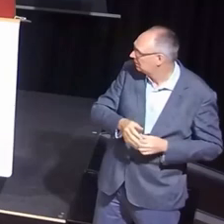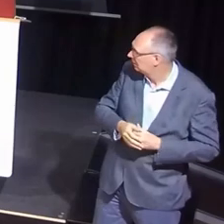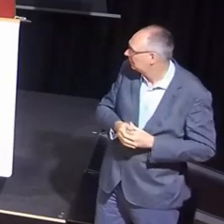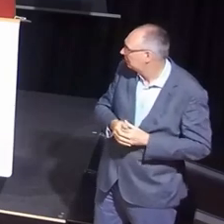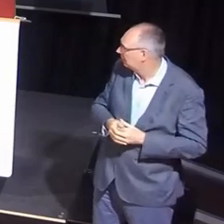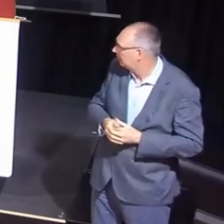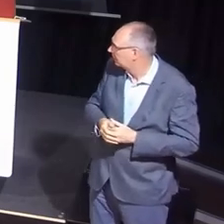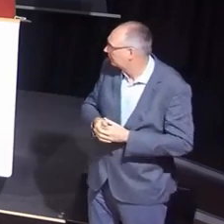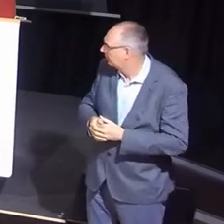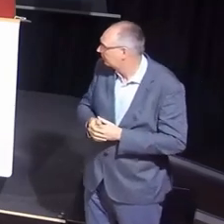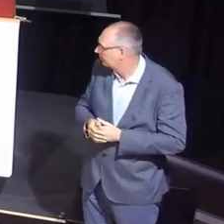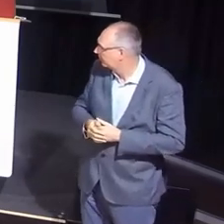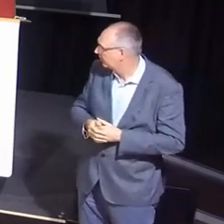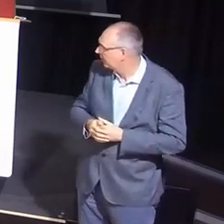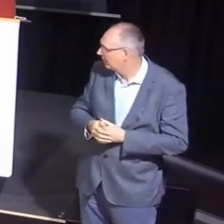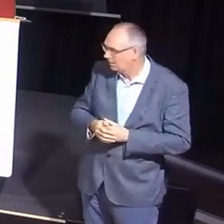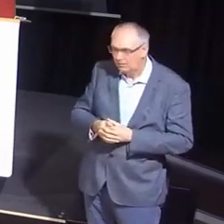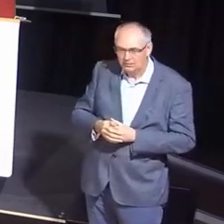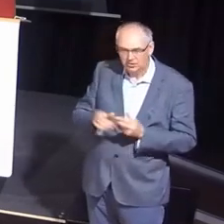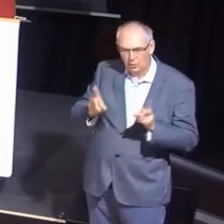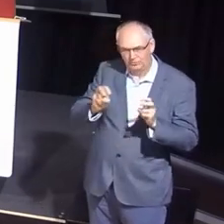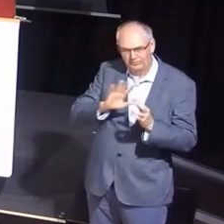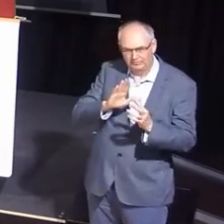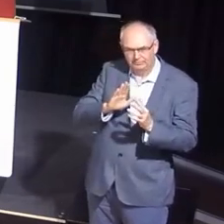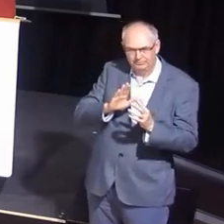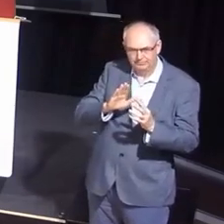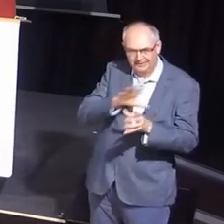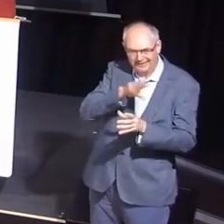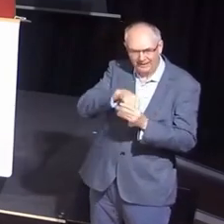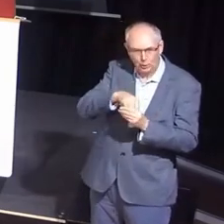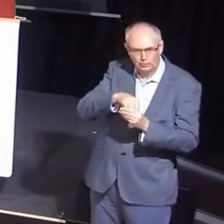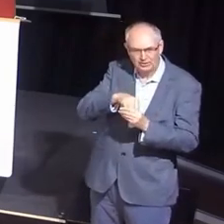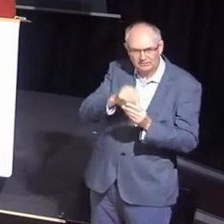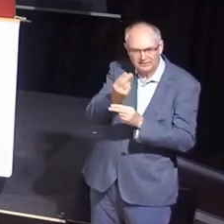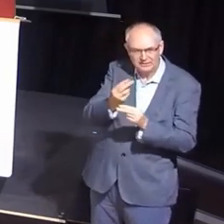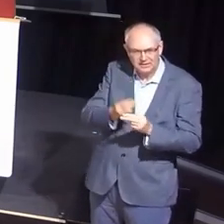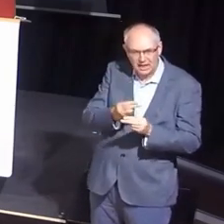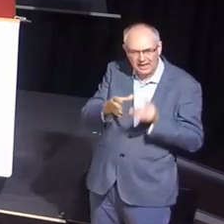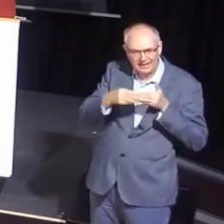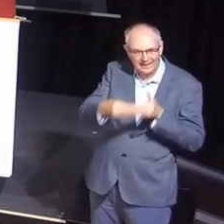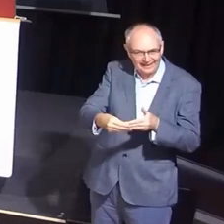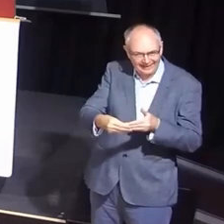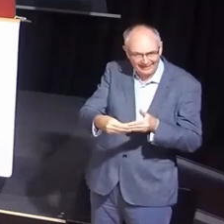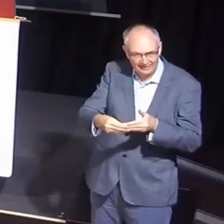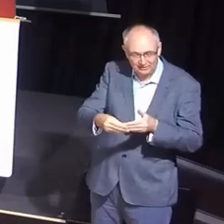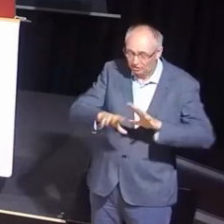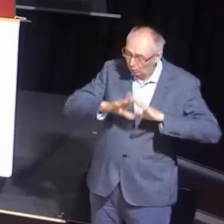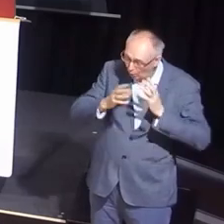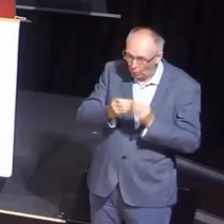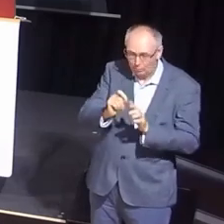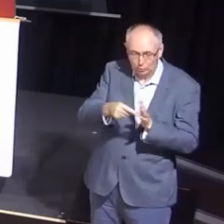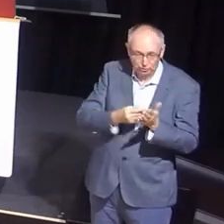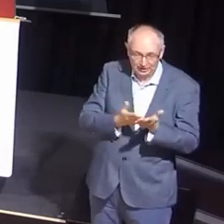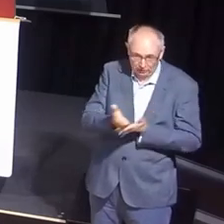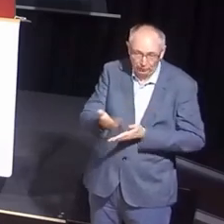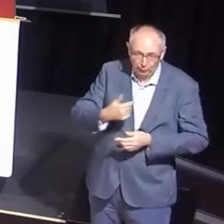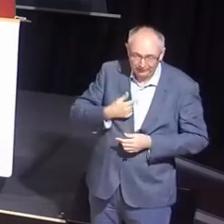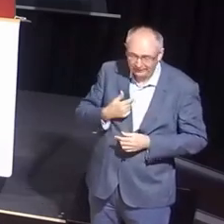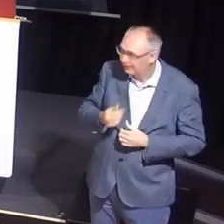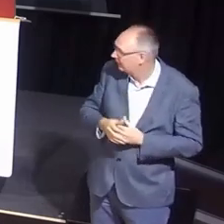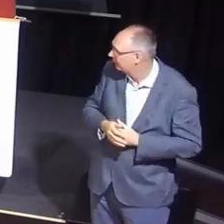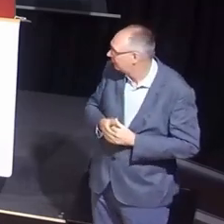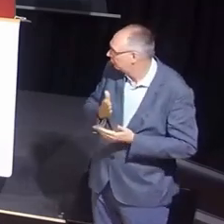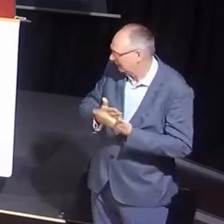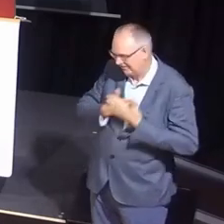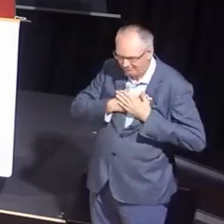team, I am the inclusive design lead and the mobile lead, so all mobile projects have to go through me. I'm incredibly